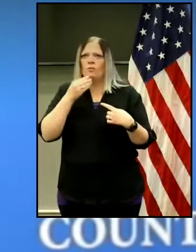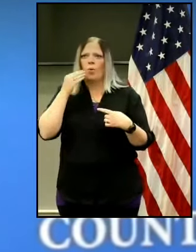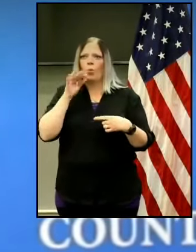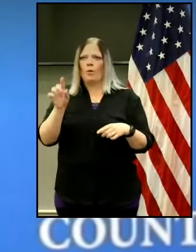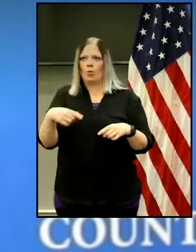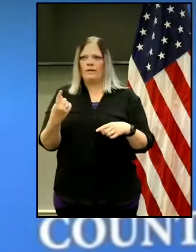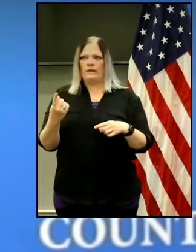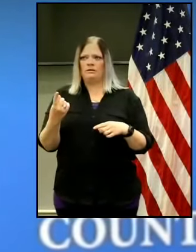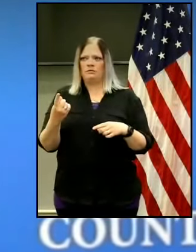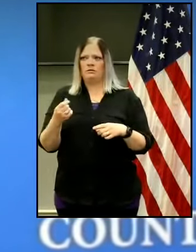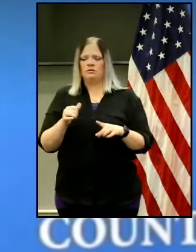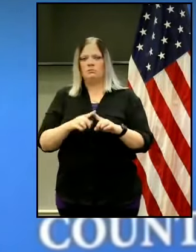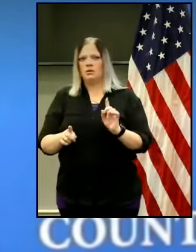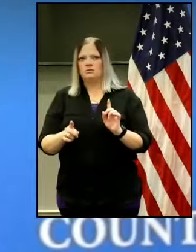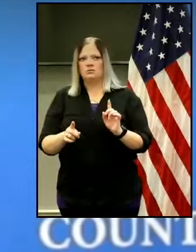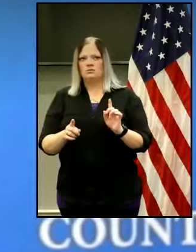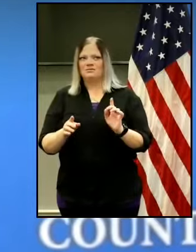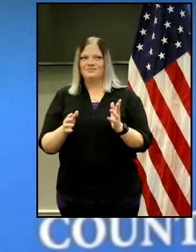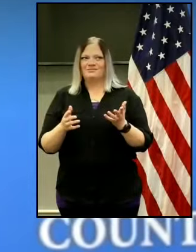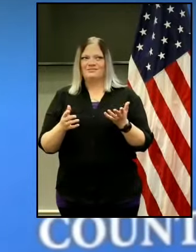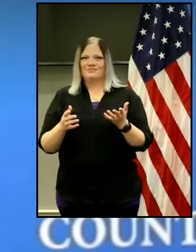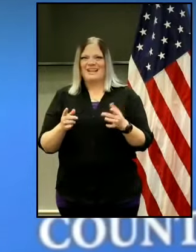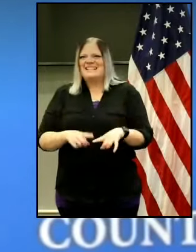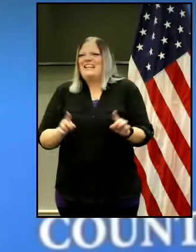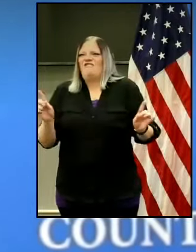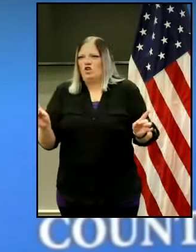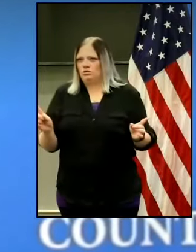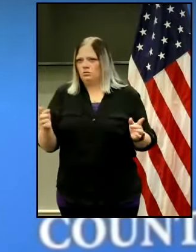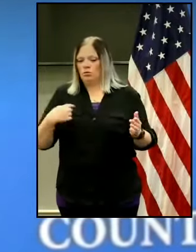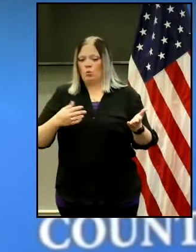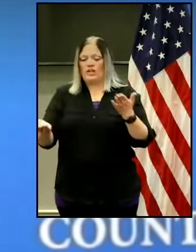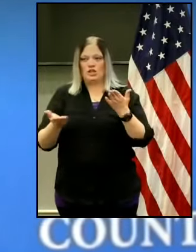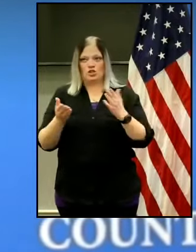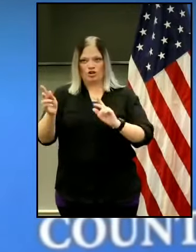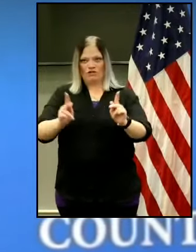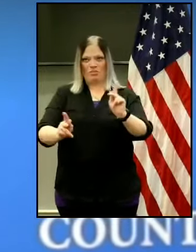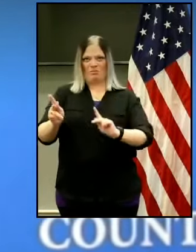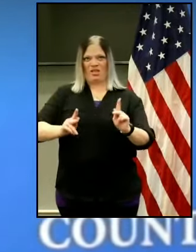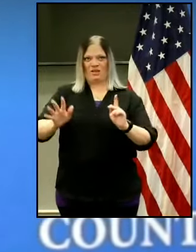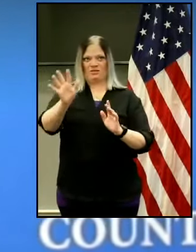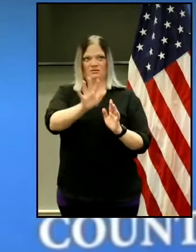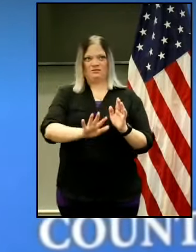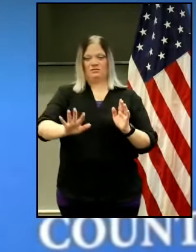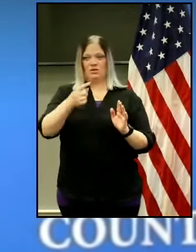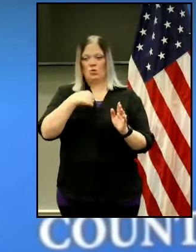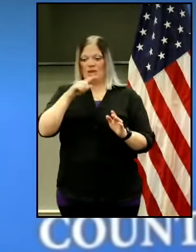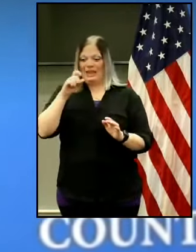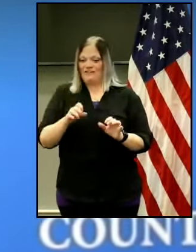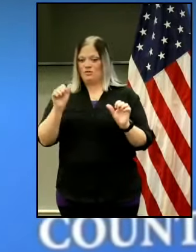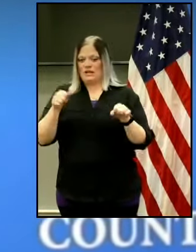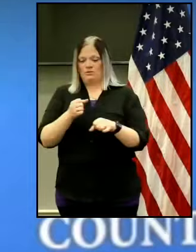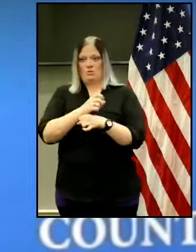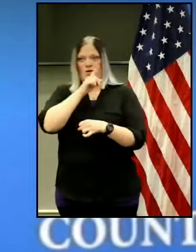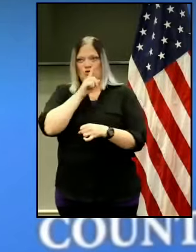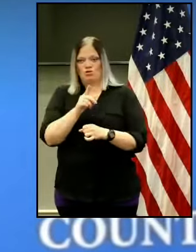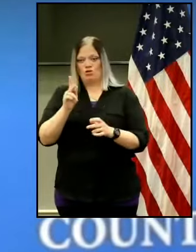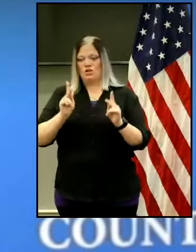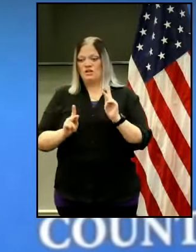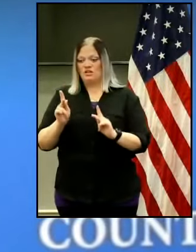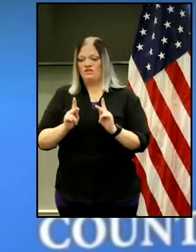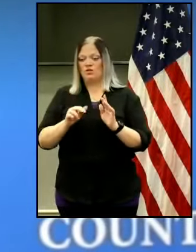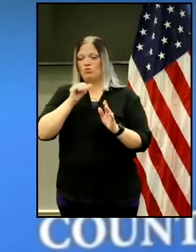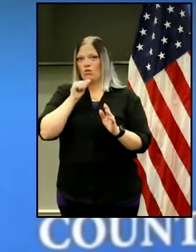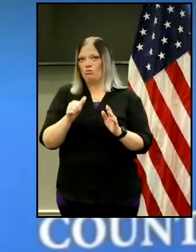only, but it's just different. Remember, we serve the public. We have to be able to ensure that the individuals are